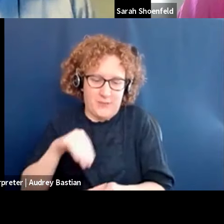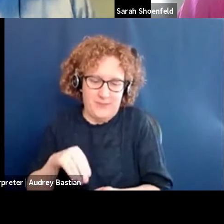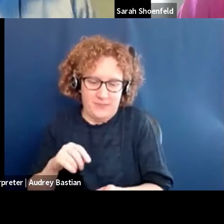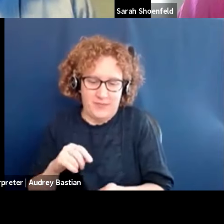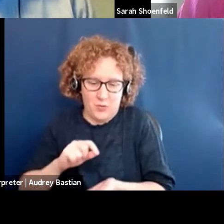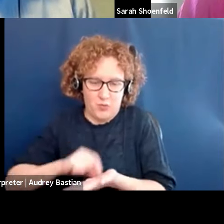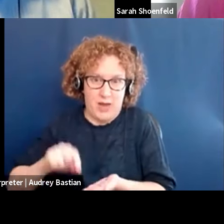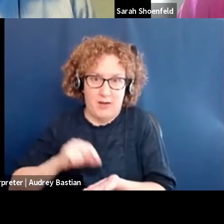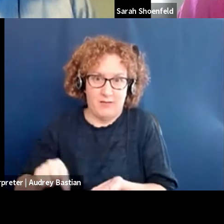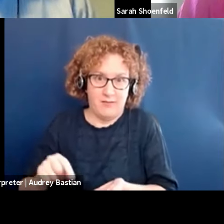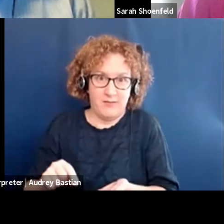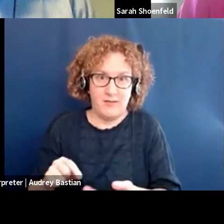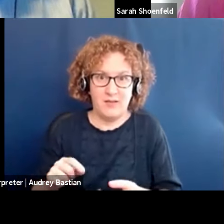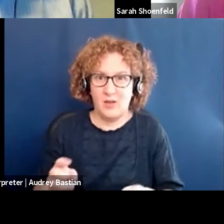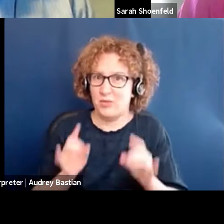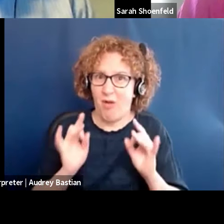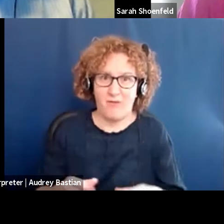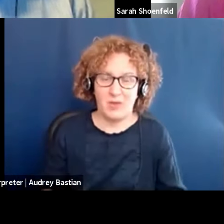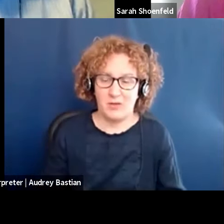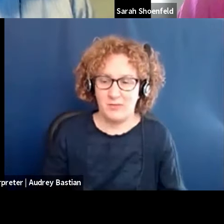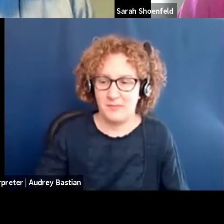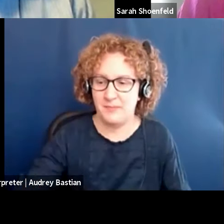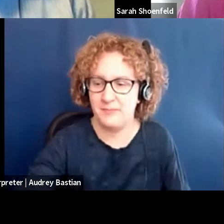order to write. It was awful.